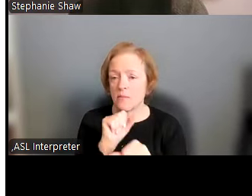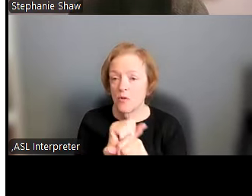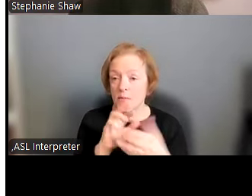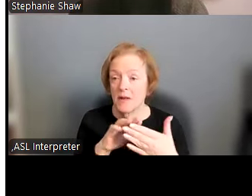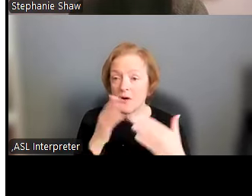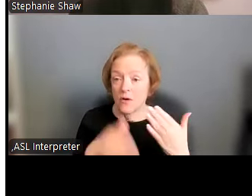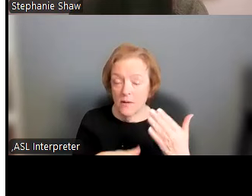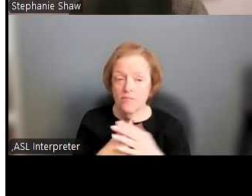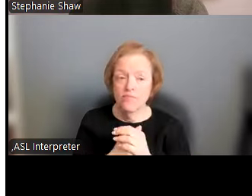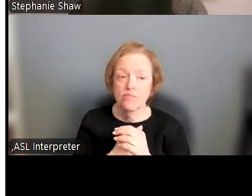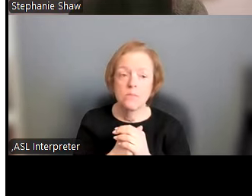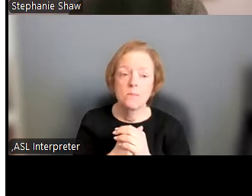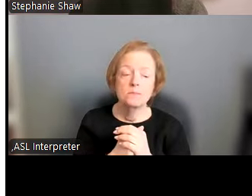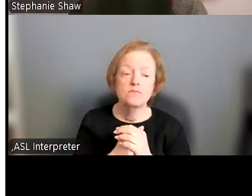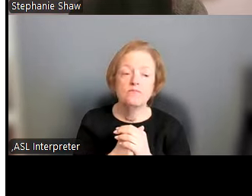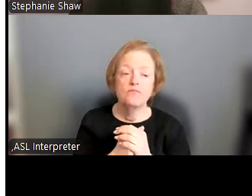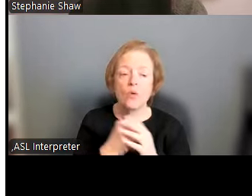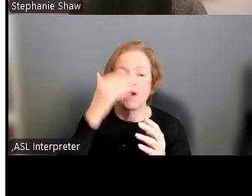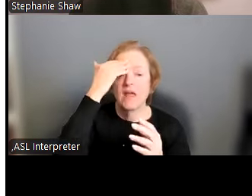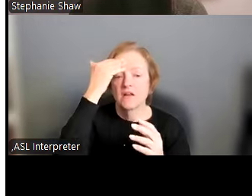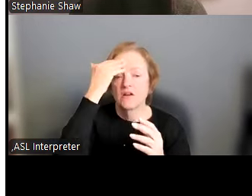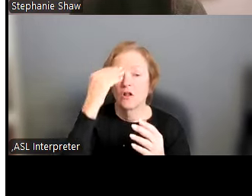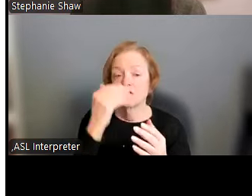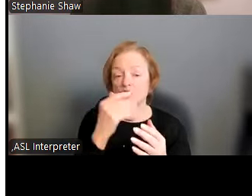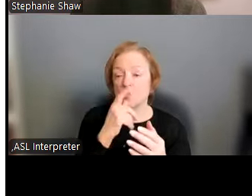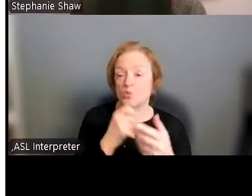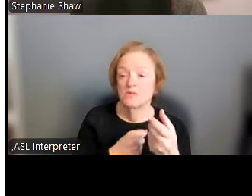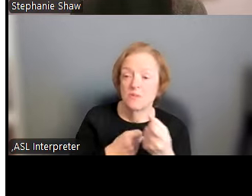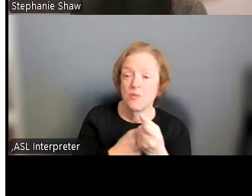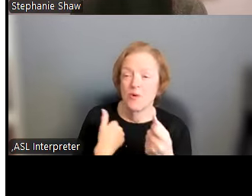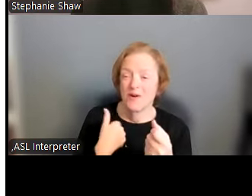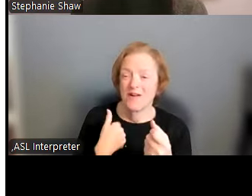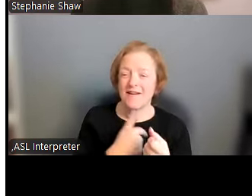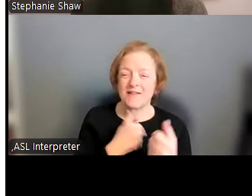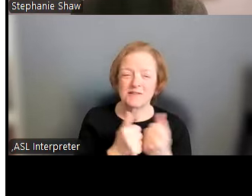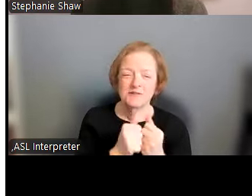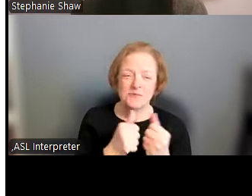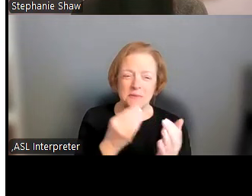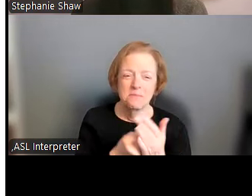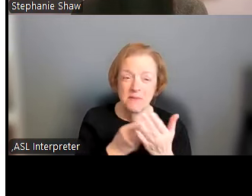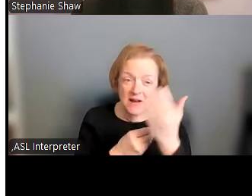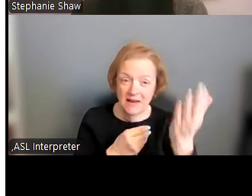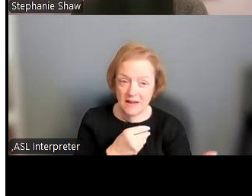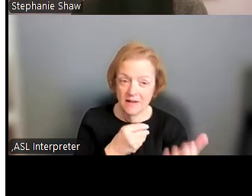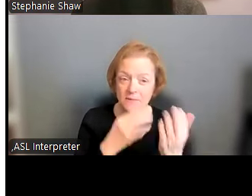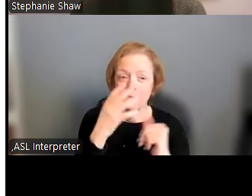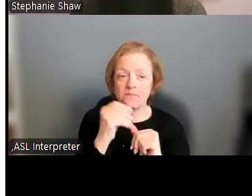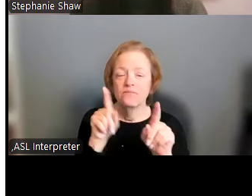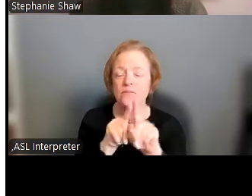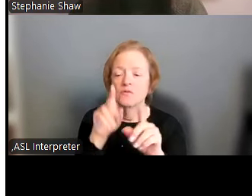to just acknowledge our funding sources who have helped us create these programs and also the evaluation of